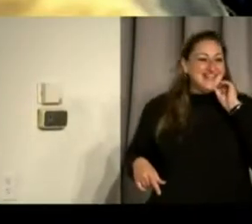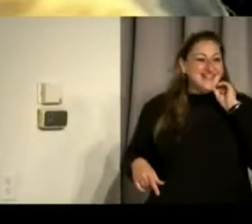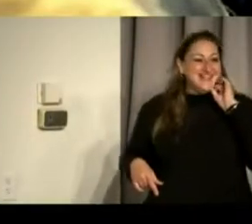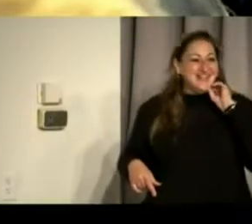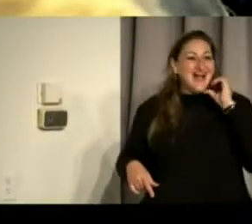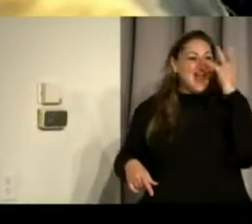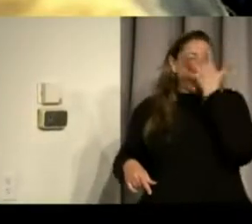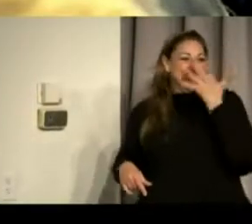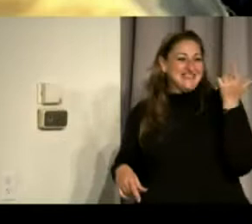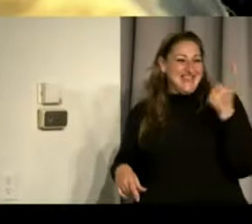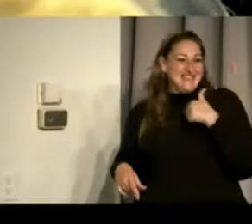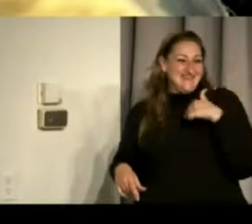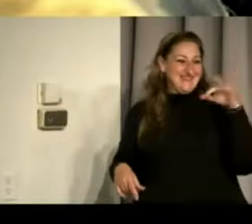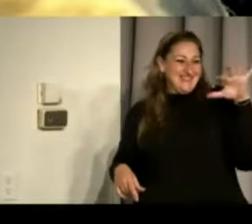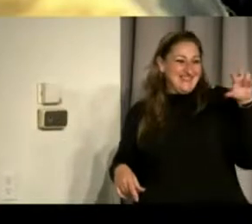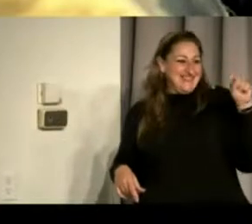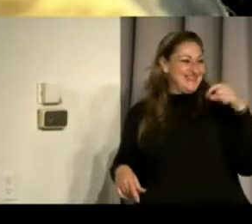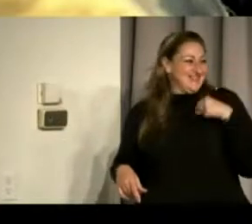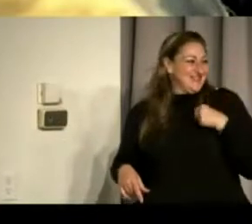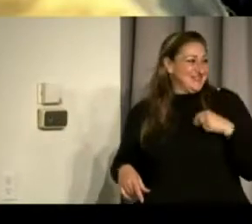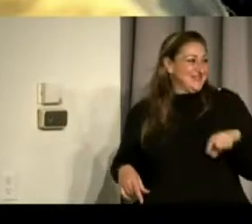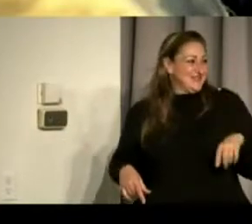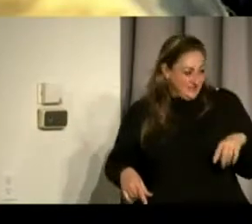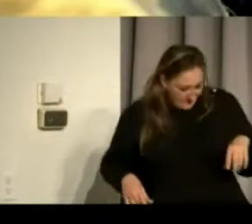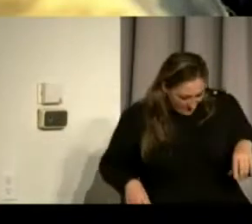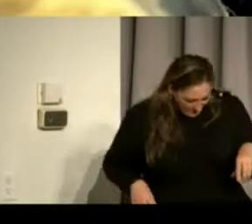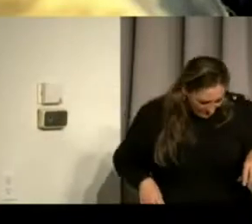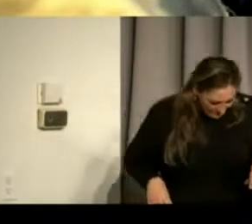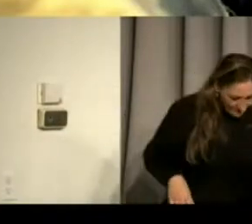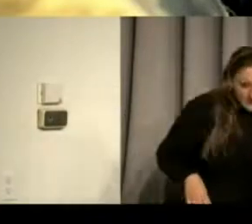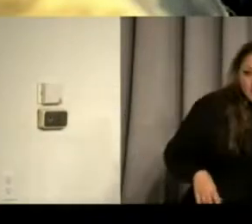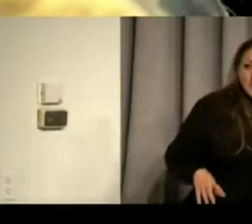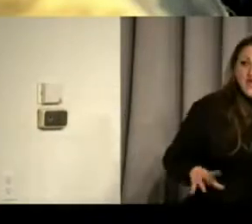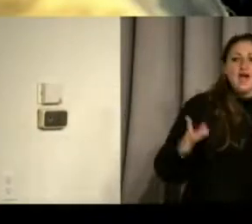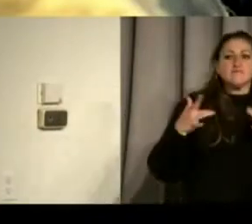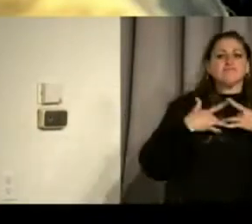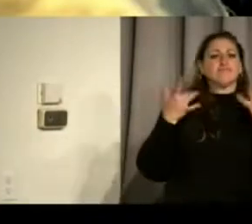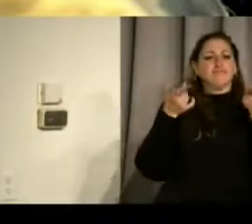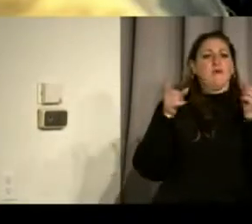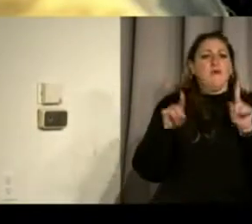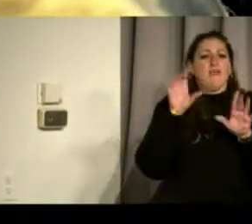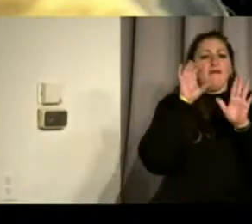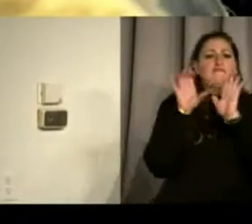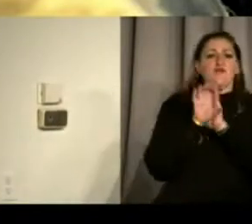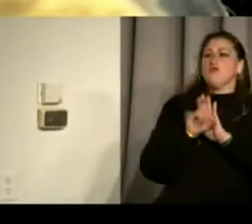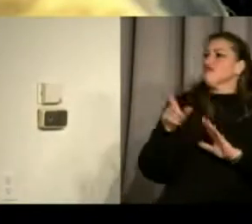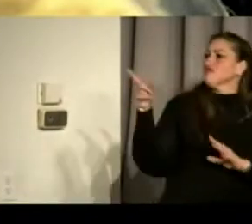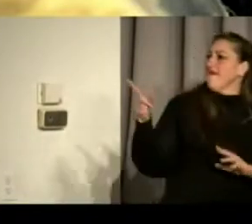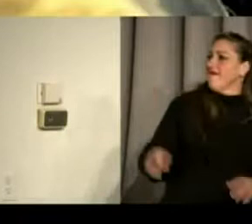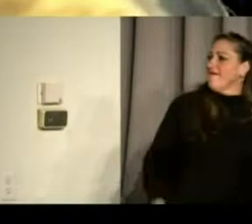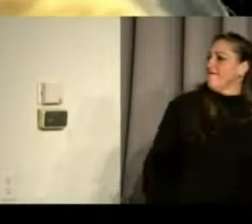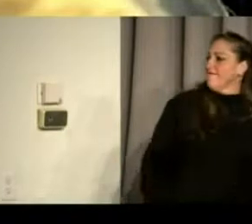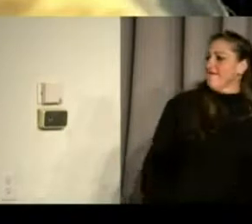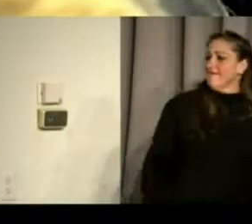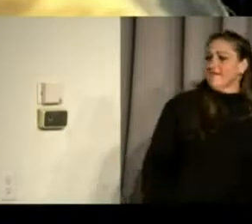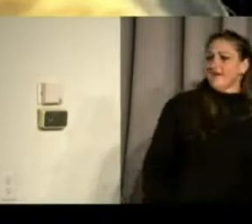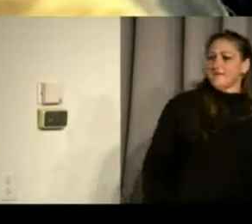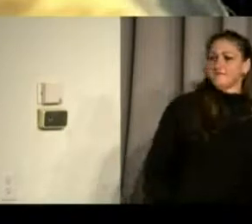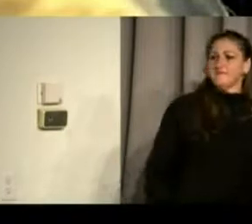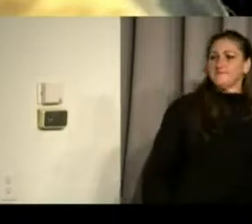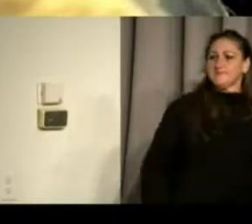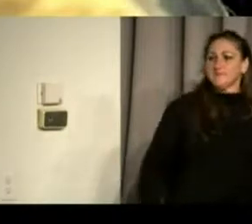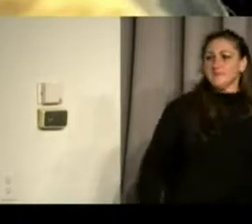Looks like me. Yeah, that's me. And can you tell us about the circumstances surrounding that photograph briefly?